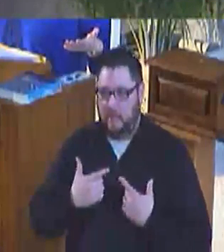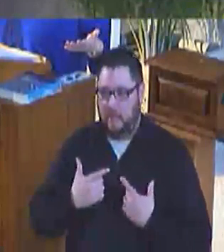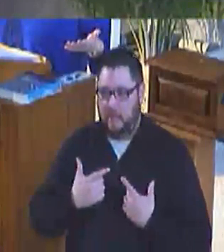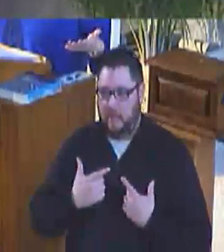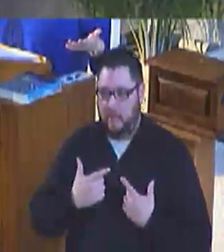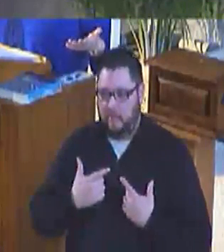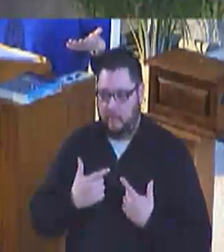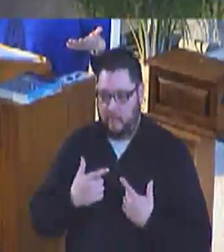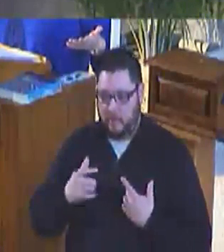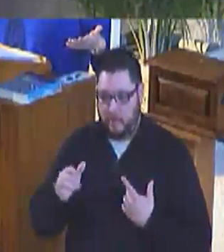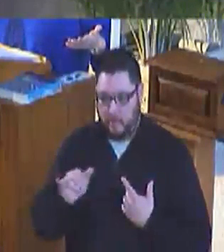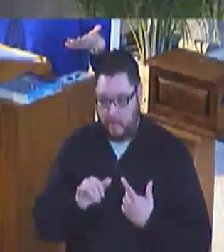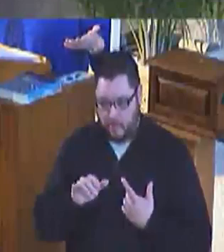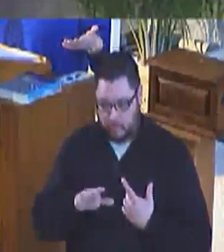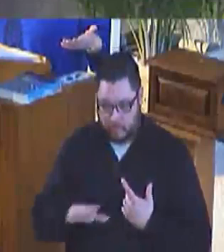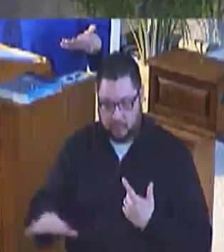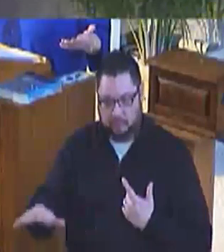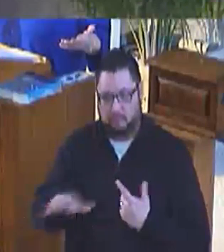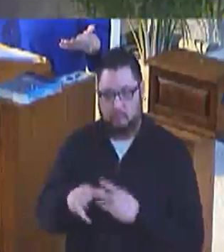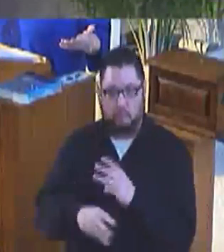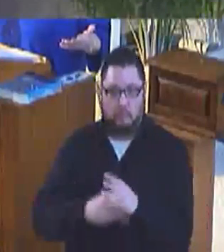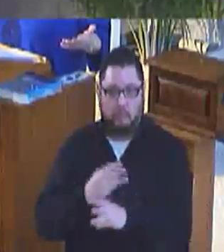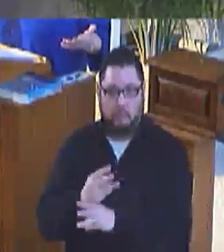and in the world.